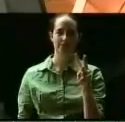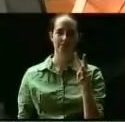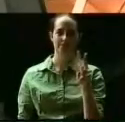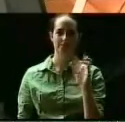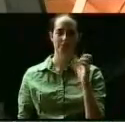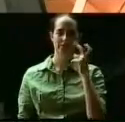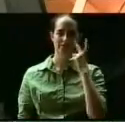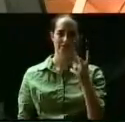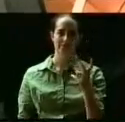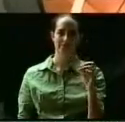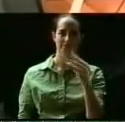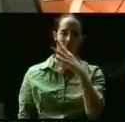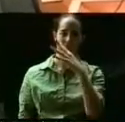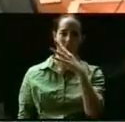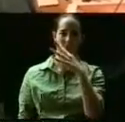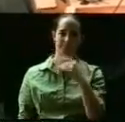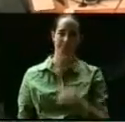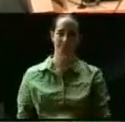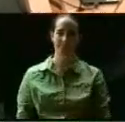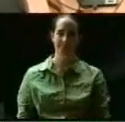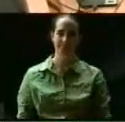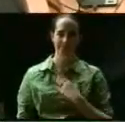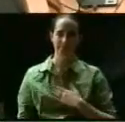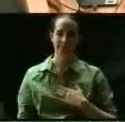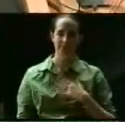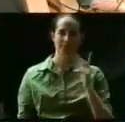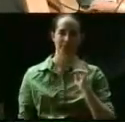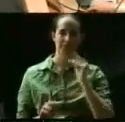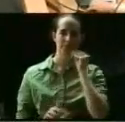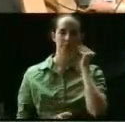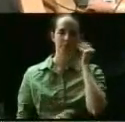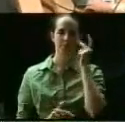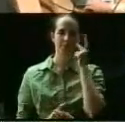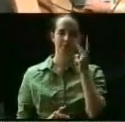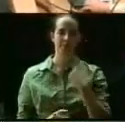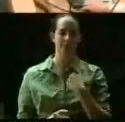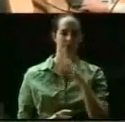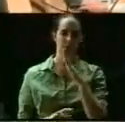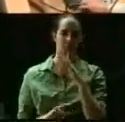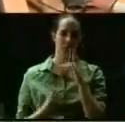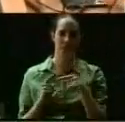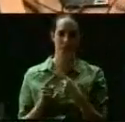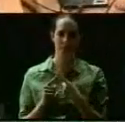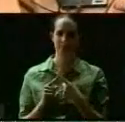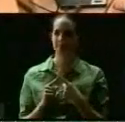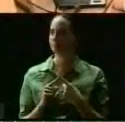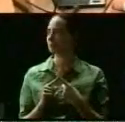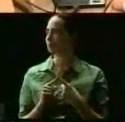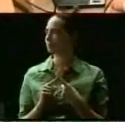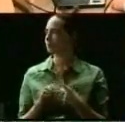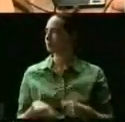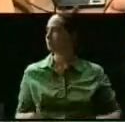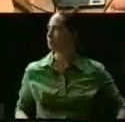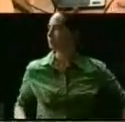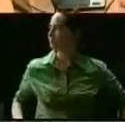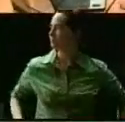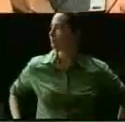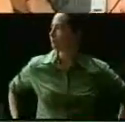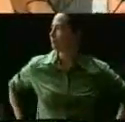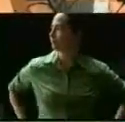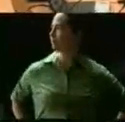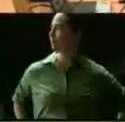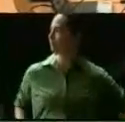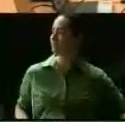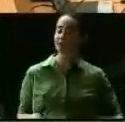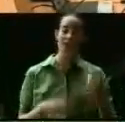get a shot of the big screen as well, the folks at home can see what I'm talking about. Let's see if this is going to work. As